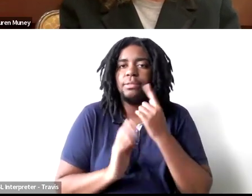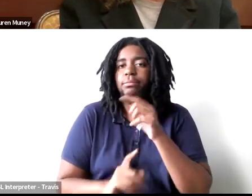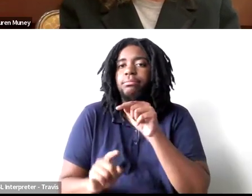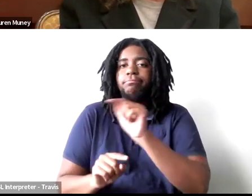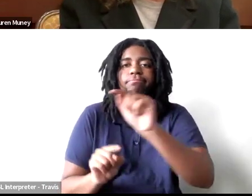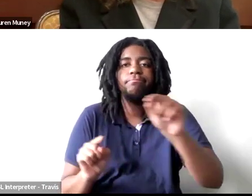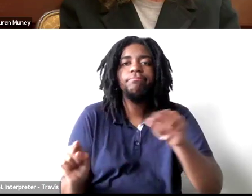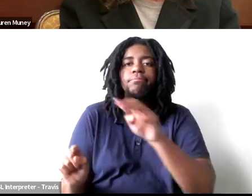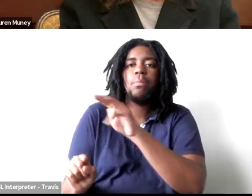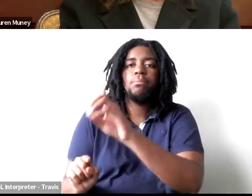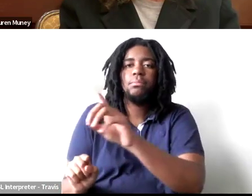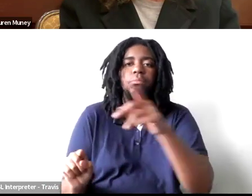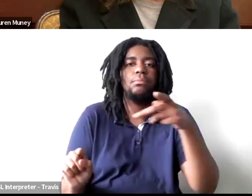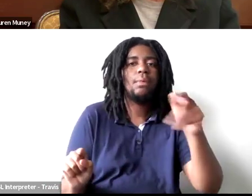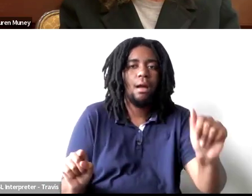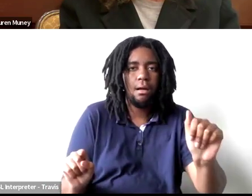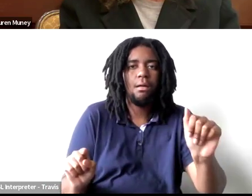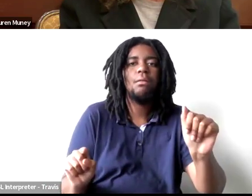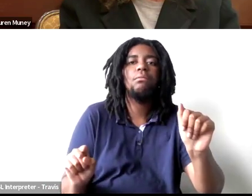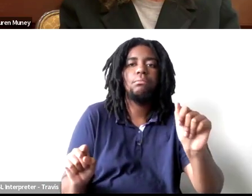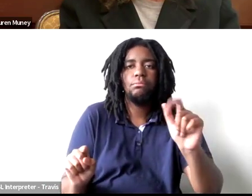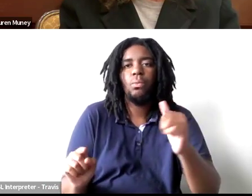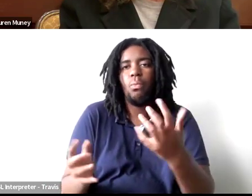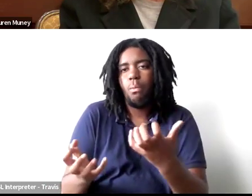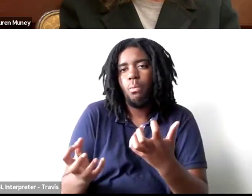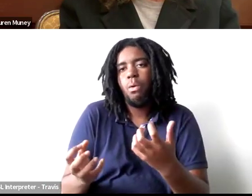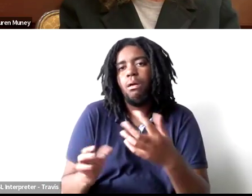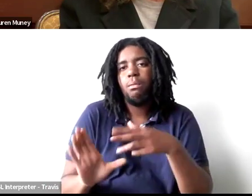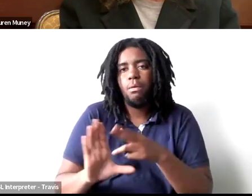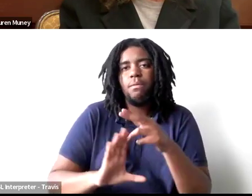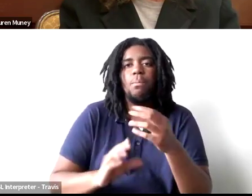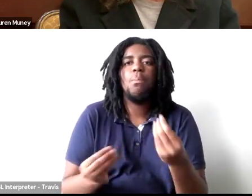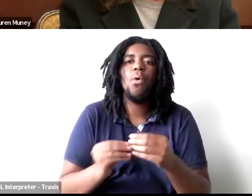artists were active. And it was a sort of